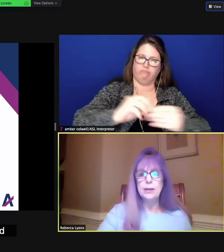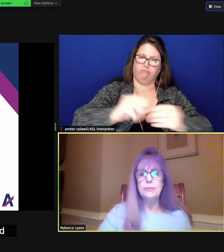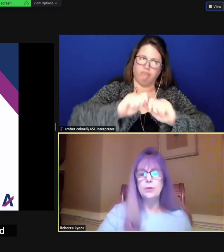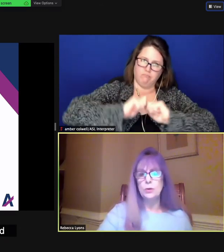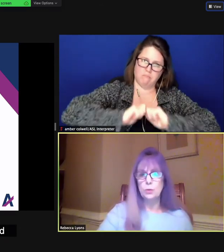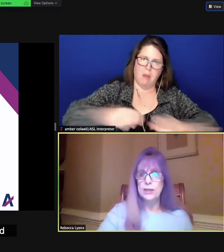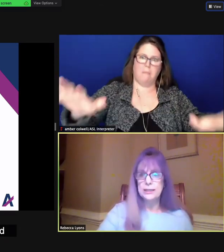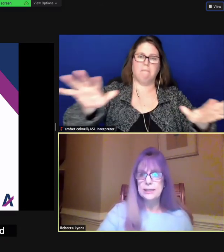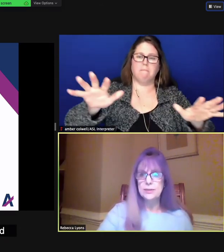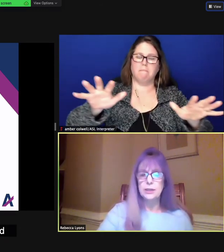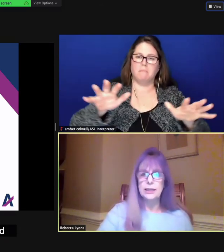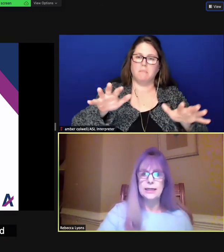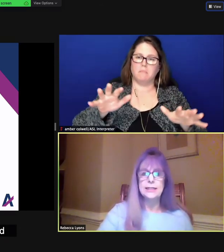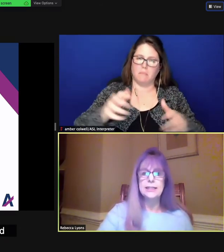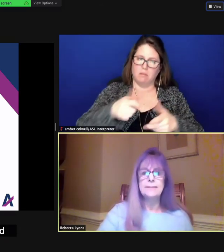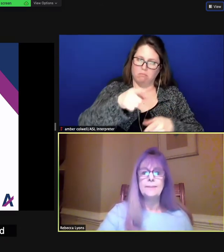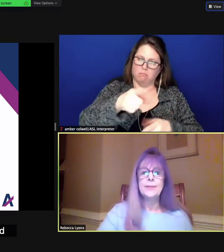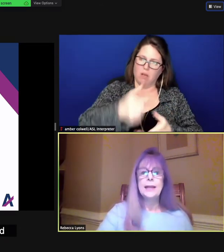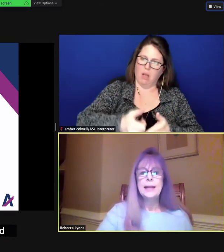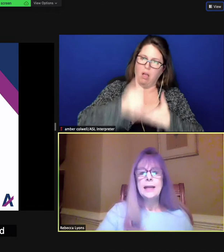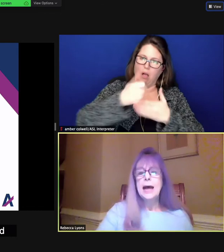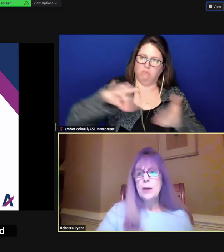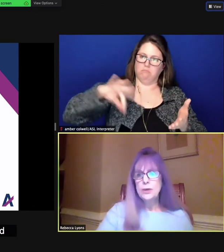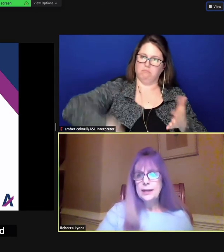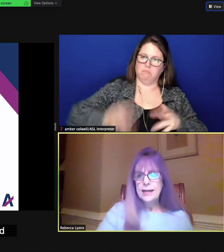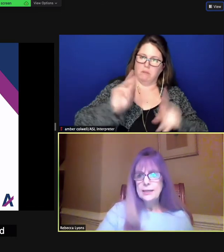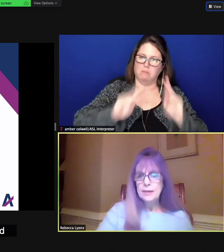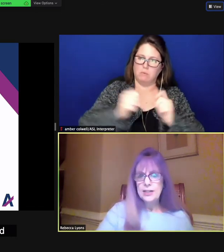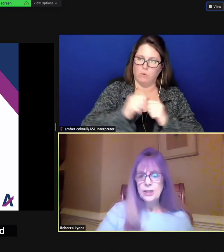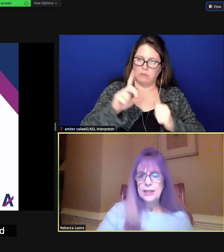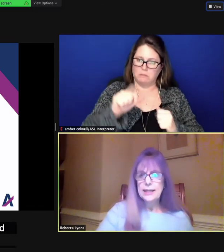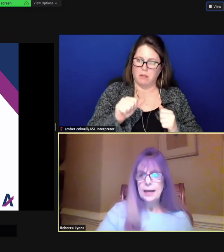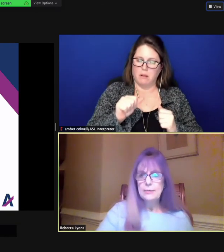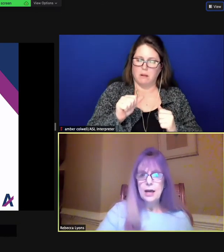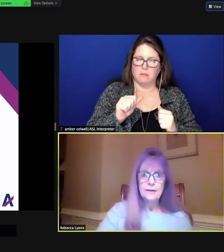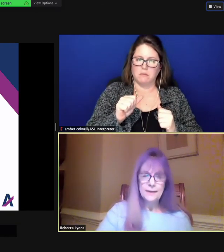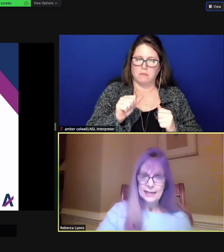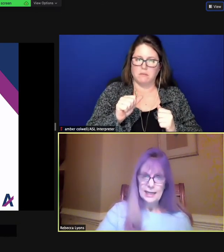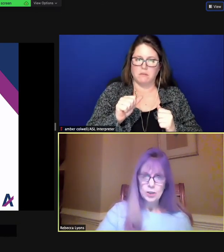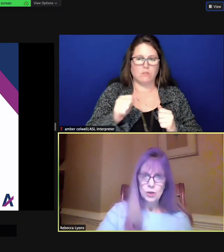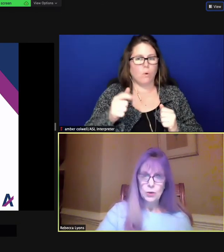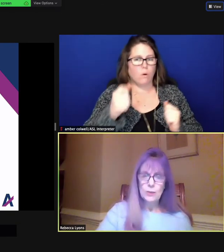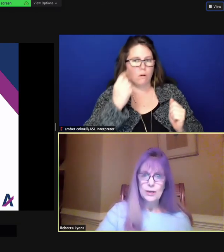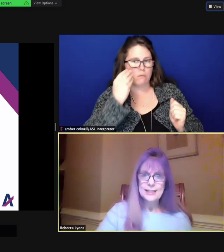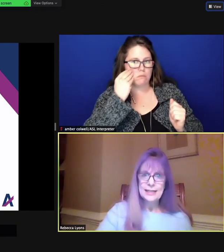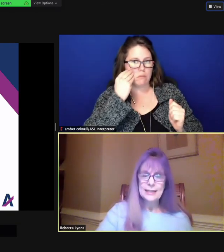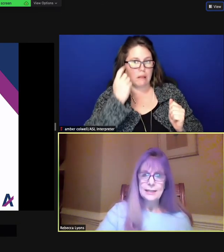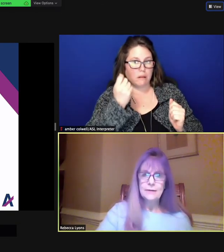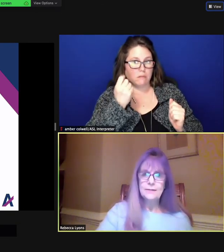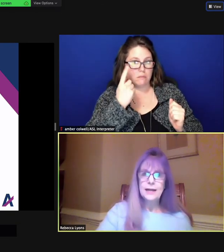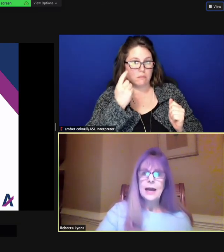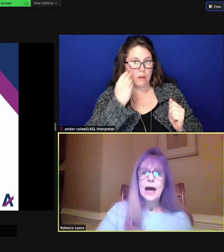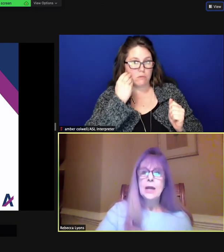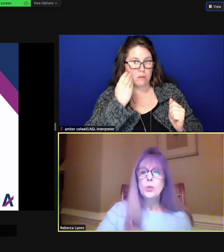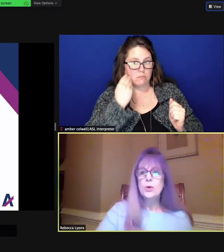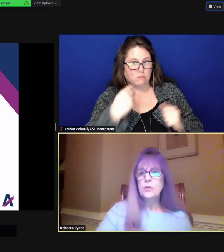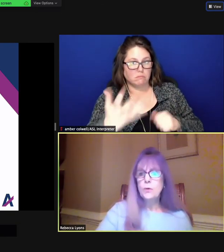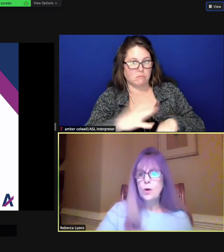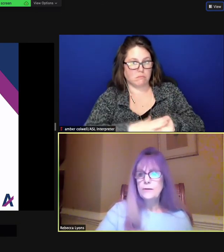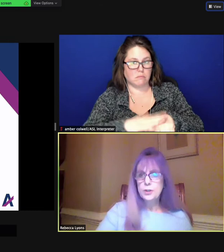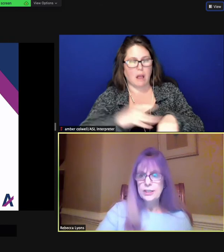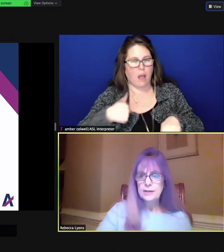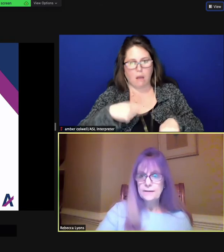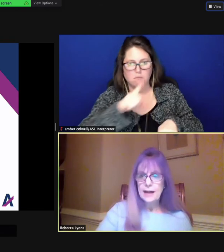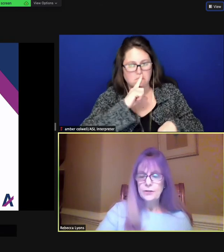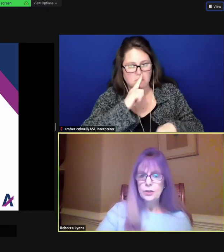help people with disabilities. I would like to mention that I'm not a financial representative. I work